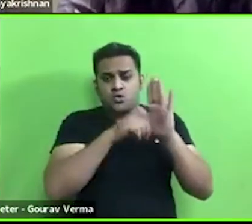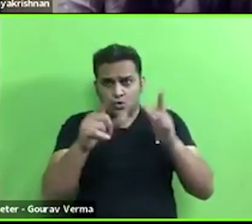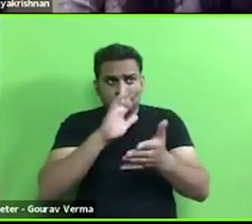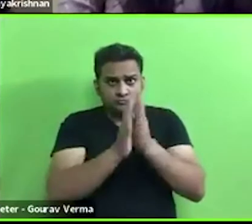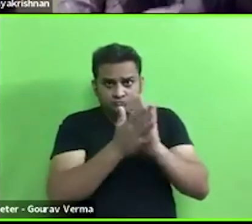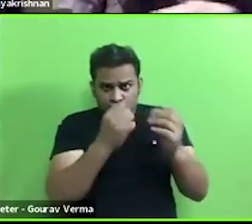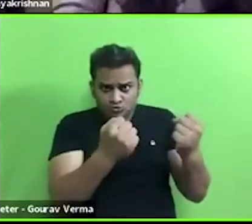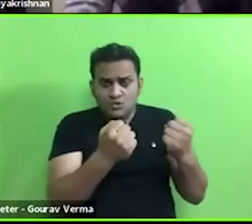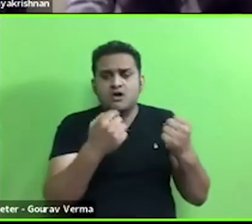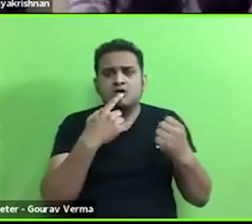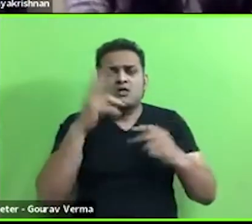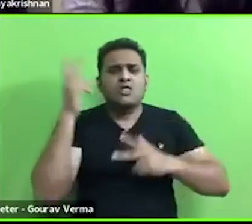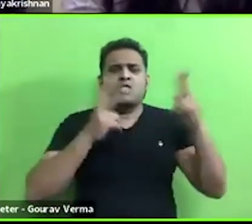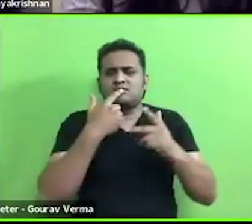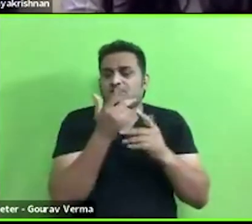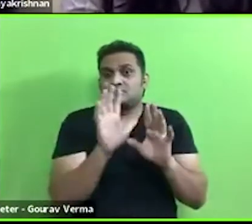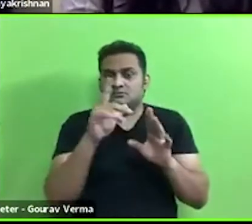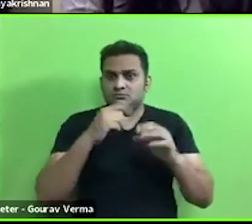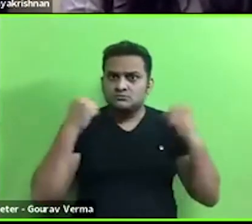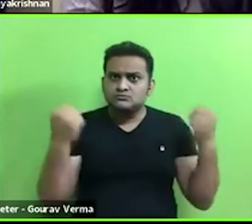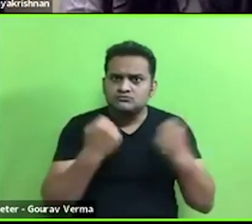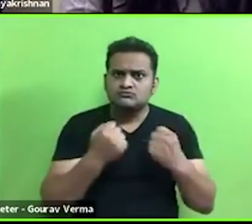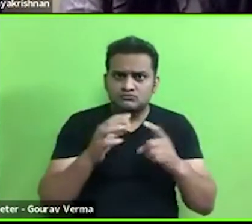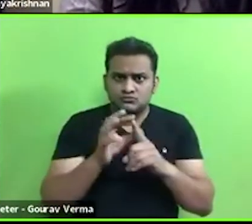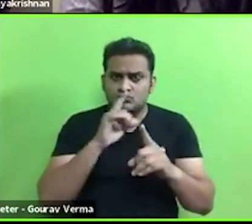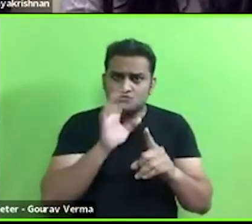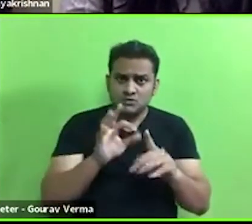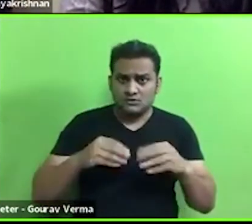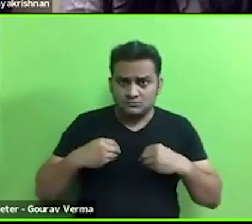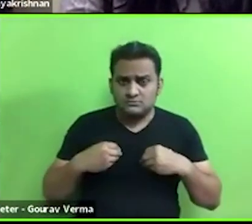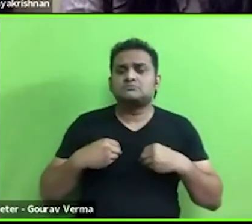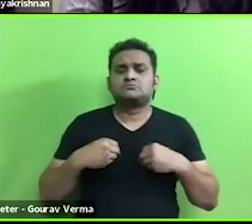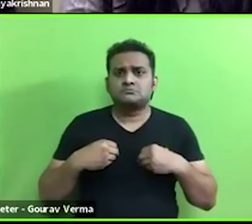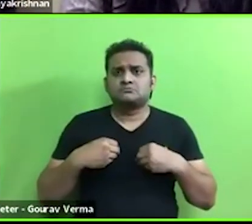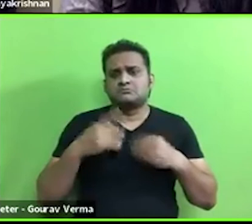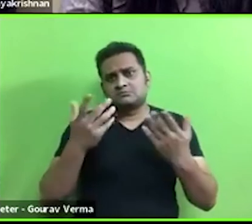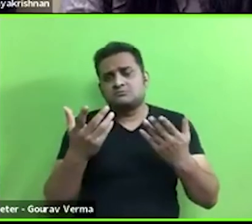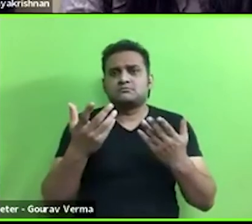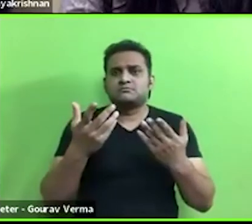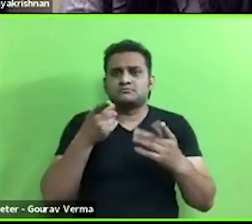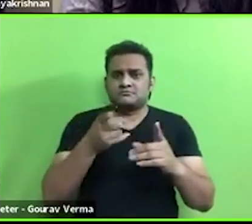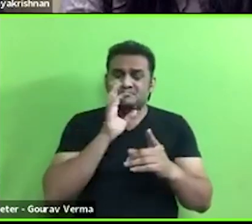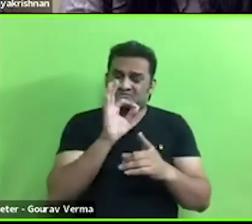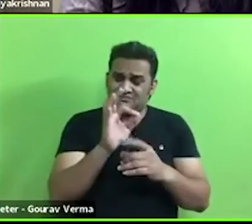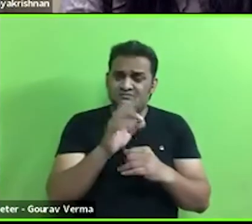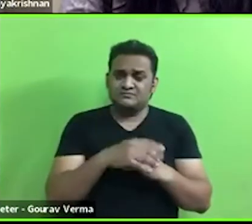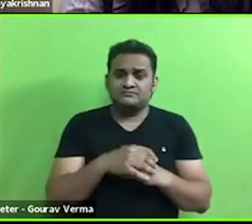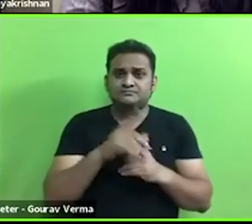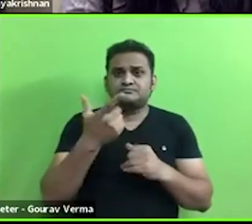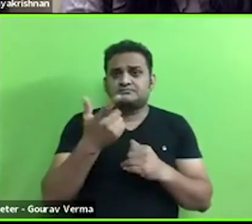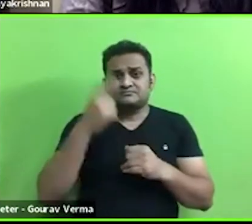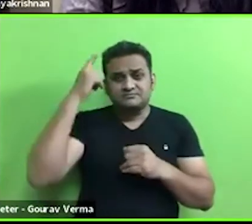just offer lip service, but be very extremely convinced about the fact that without this, and believe me, the black church did